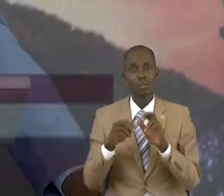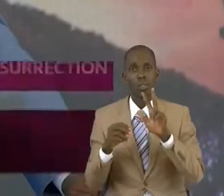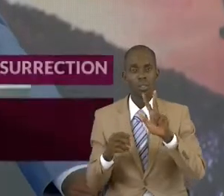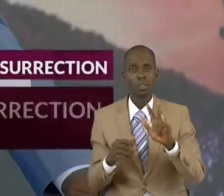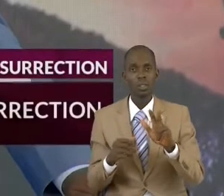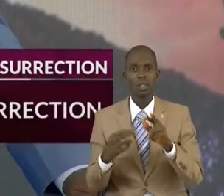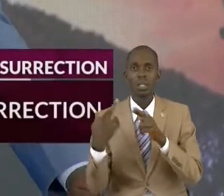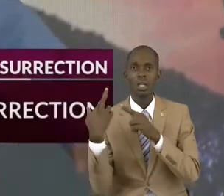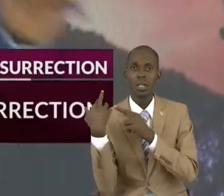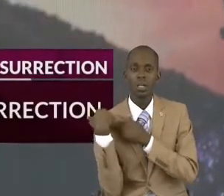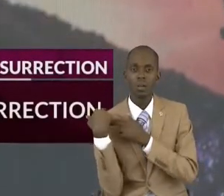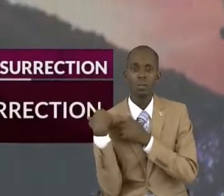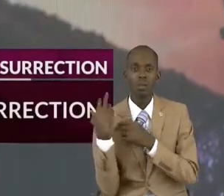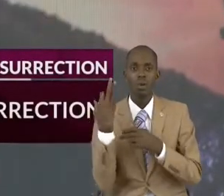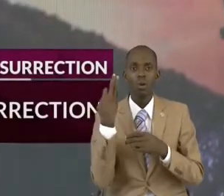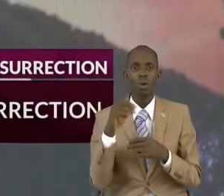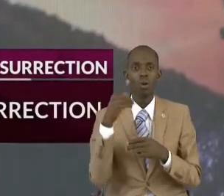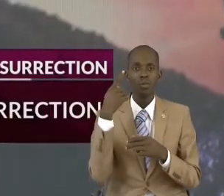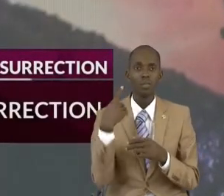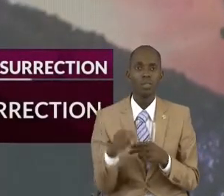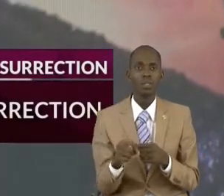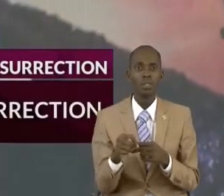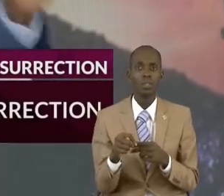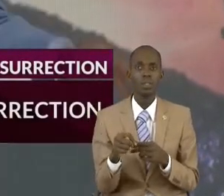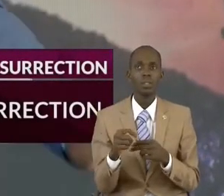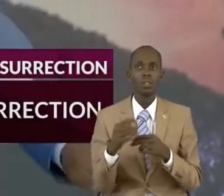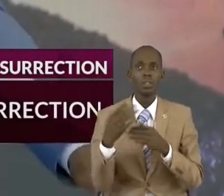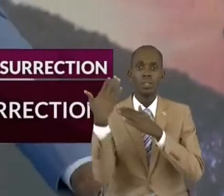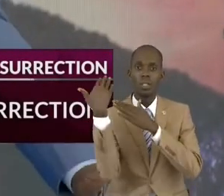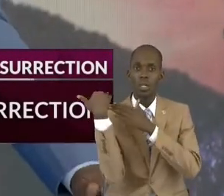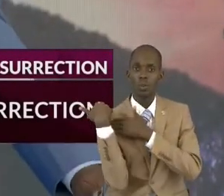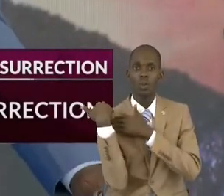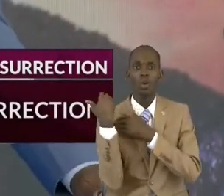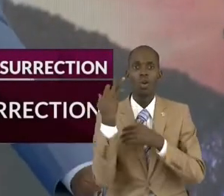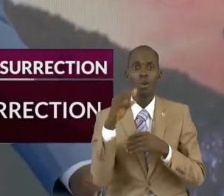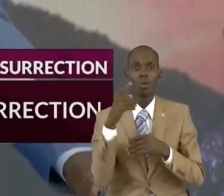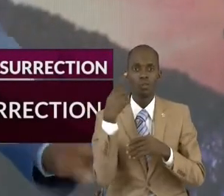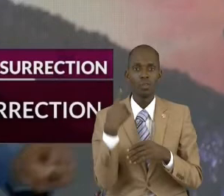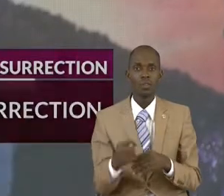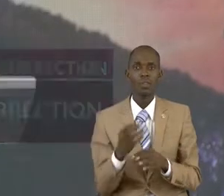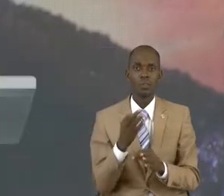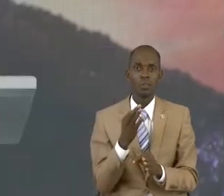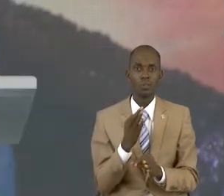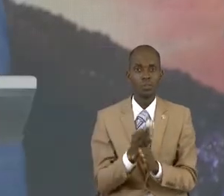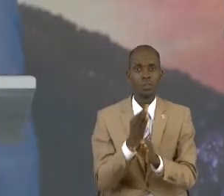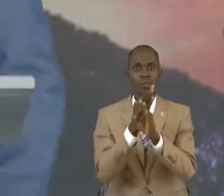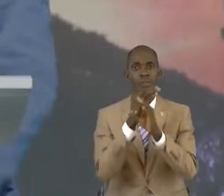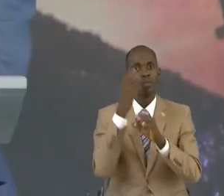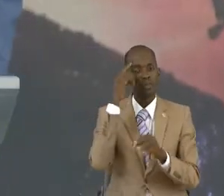responsibilities of the faithful, all because of the resurrection. Number one,